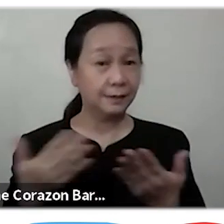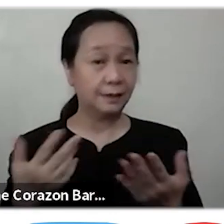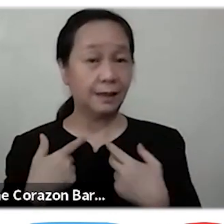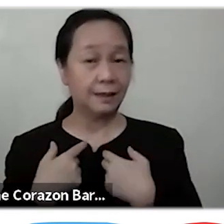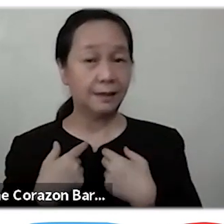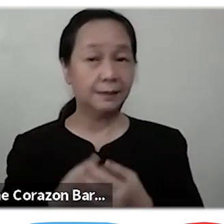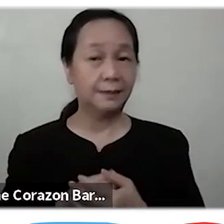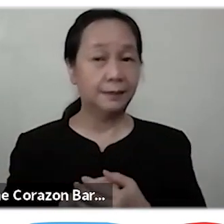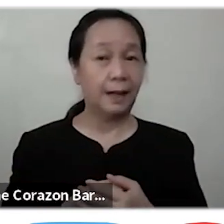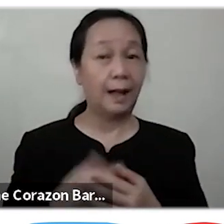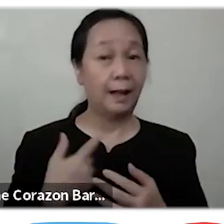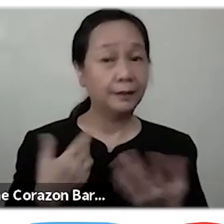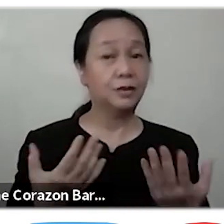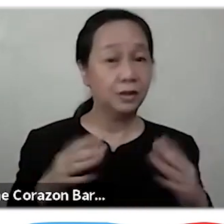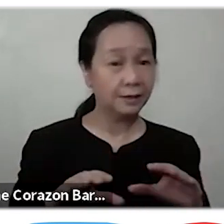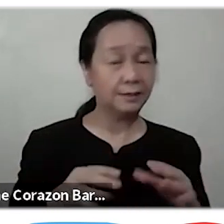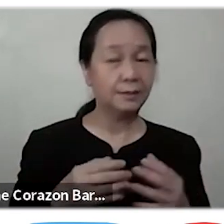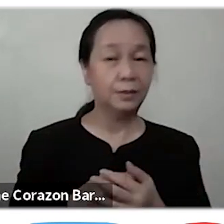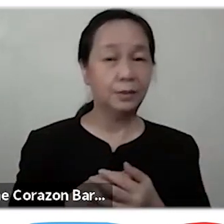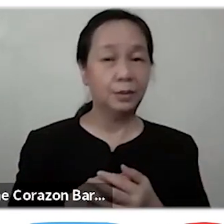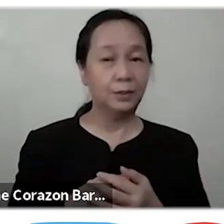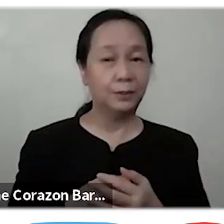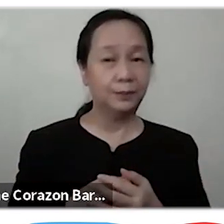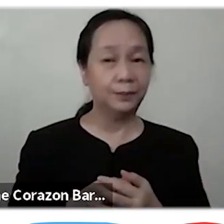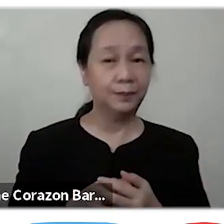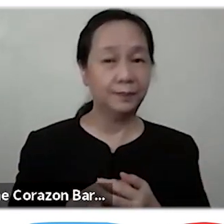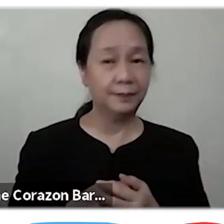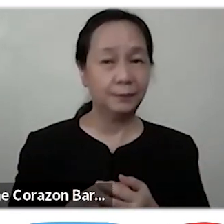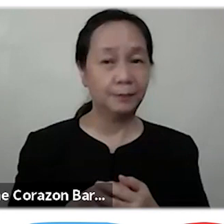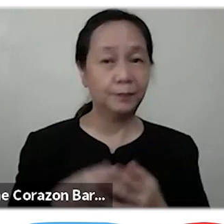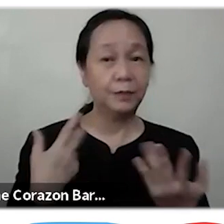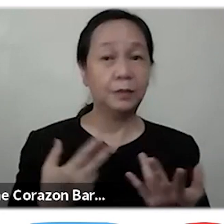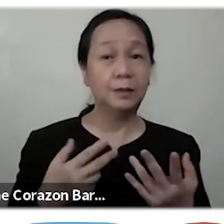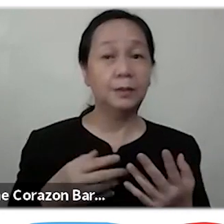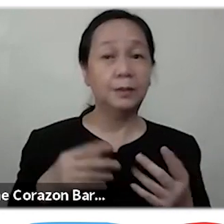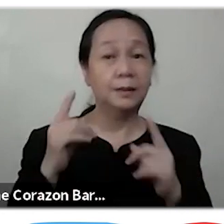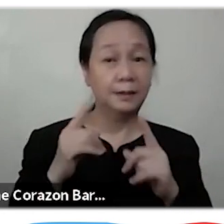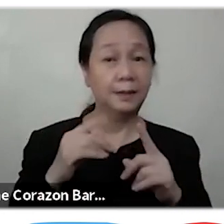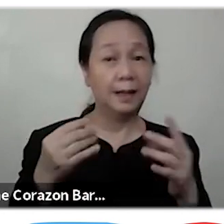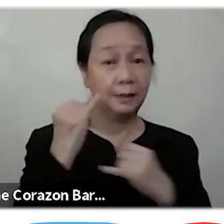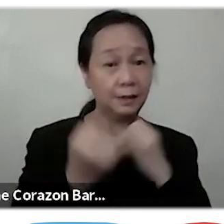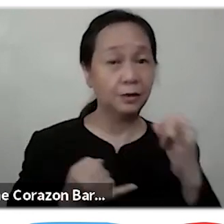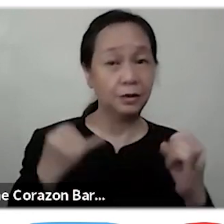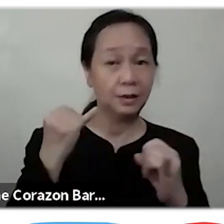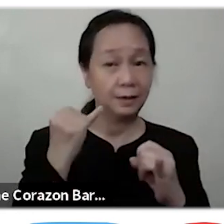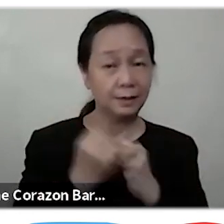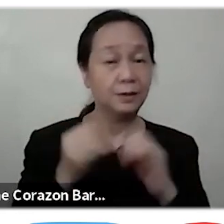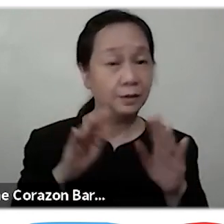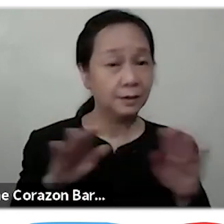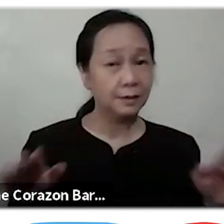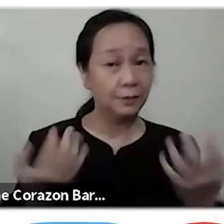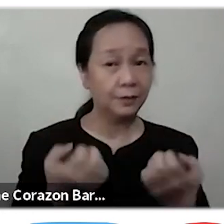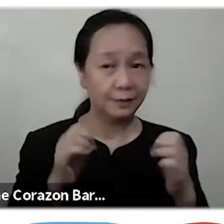the chance to moderate the International Children's Day event, and it was the first event that